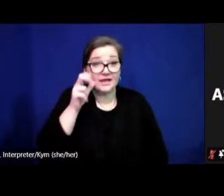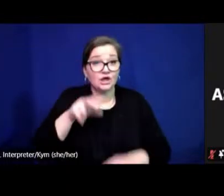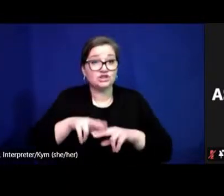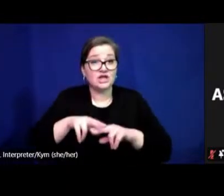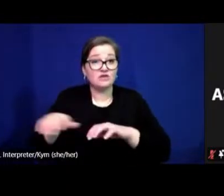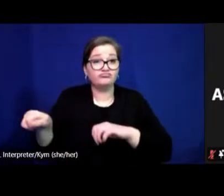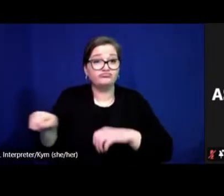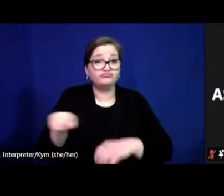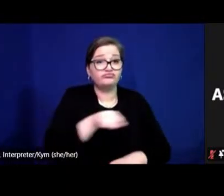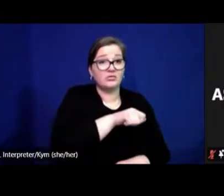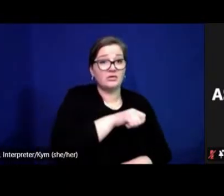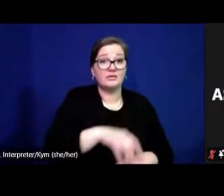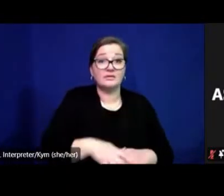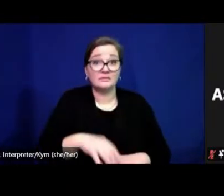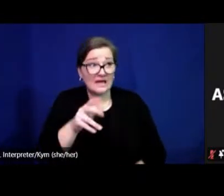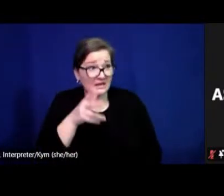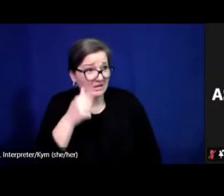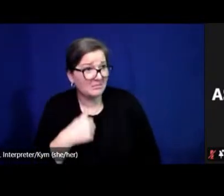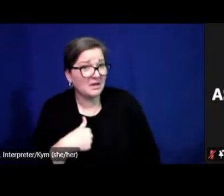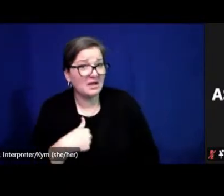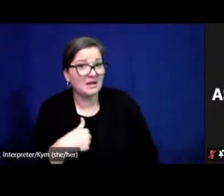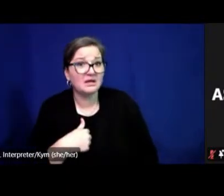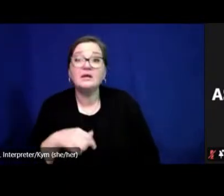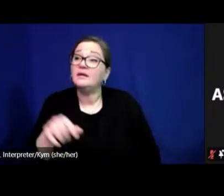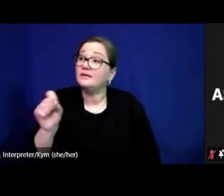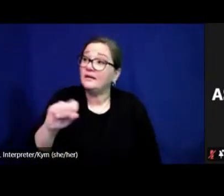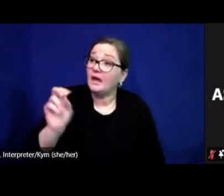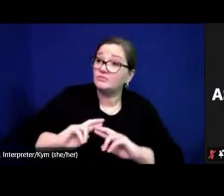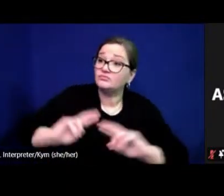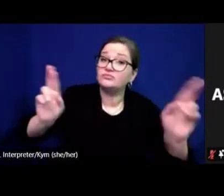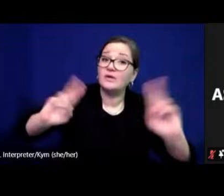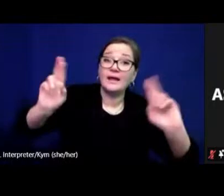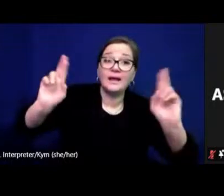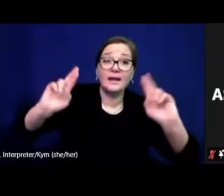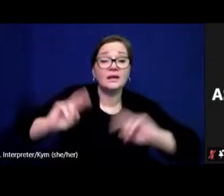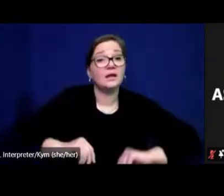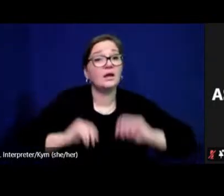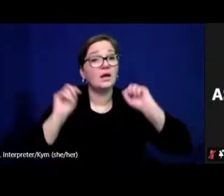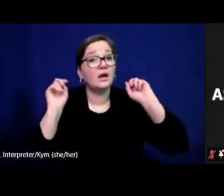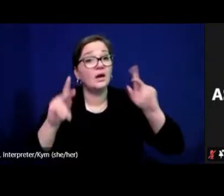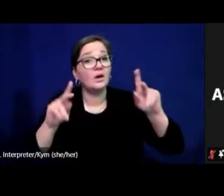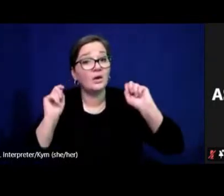Can you hear me? Yep, we're ready. Okay.